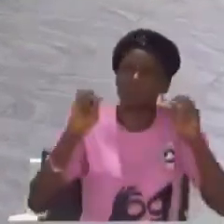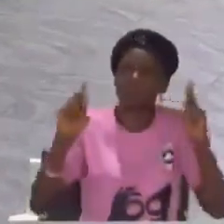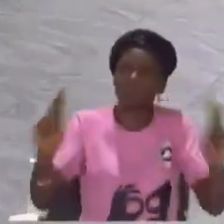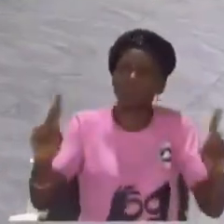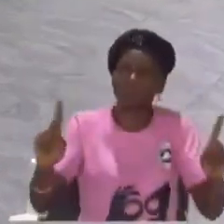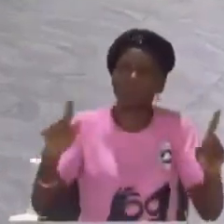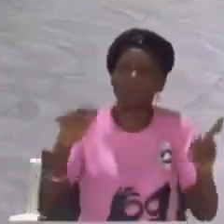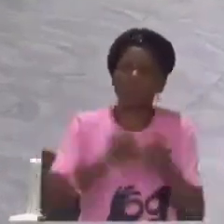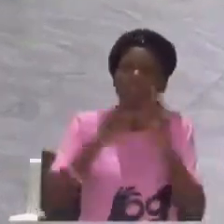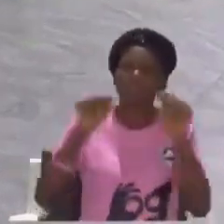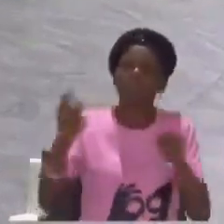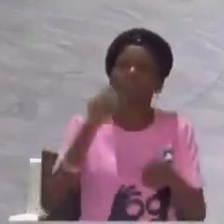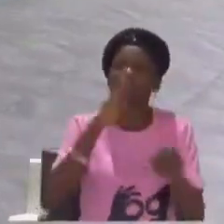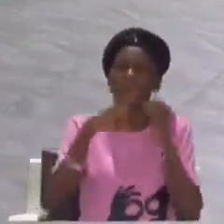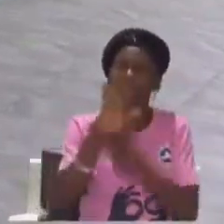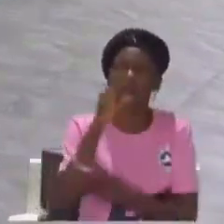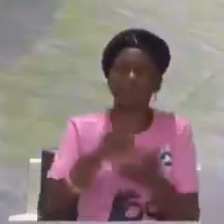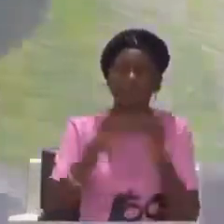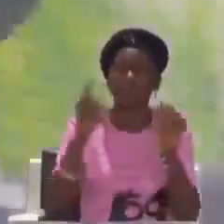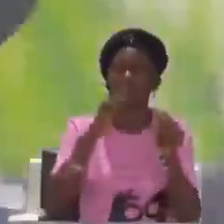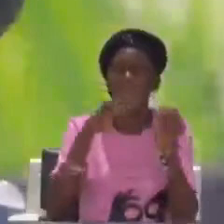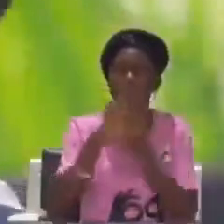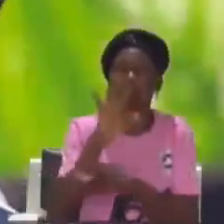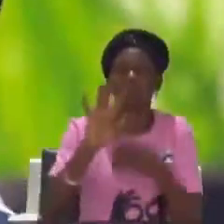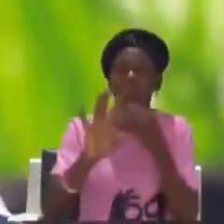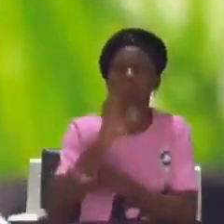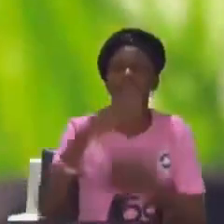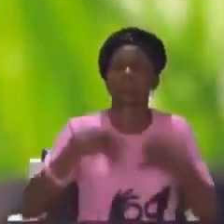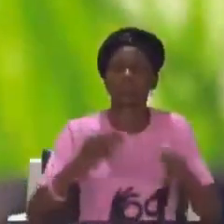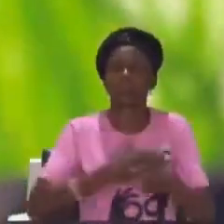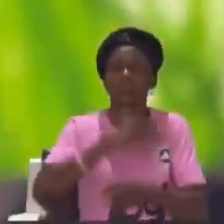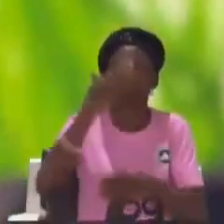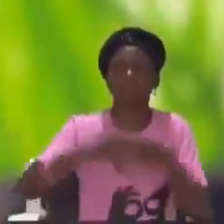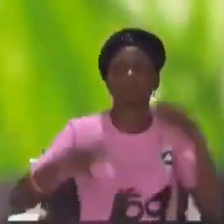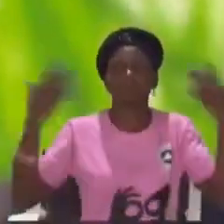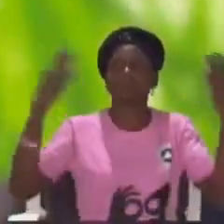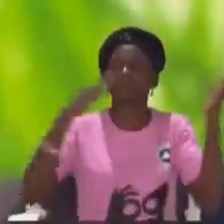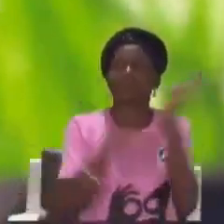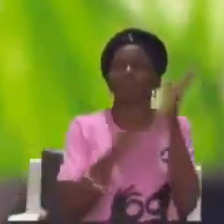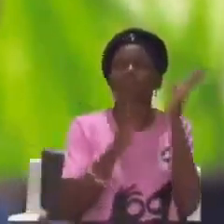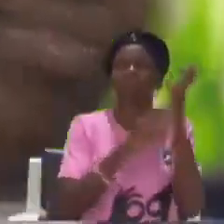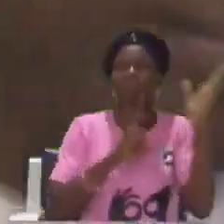be God. It can only be God. Praise the Lord.